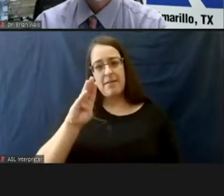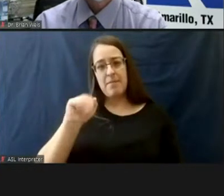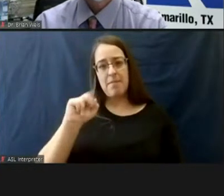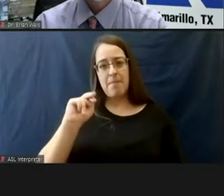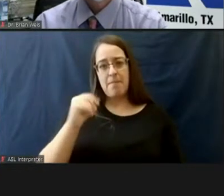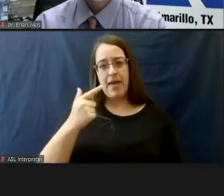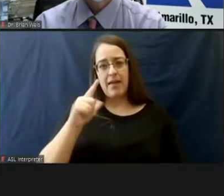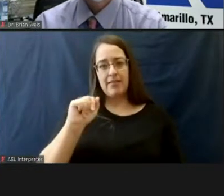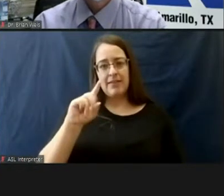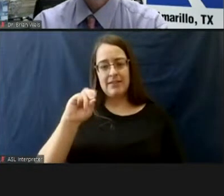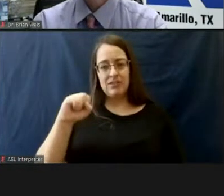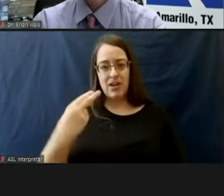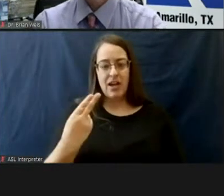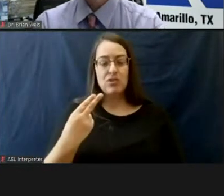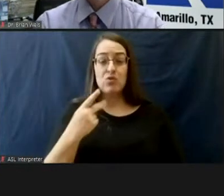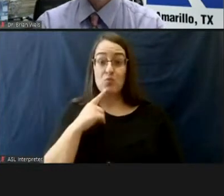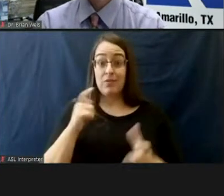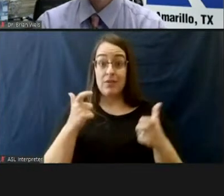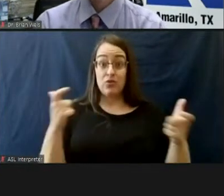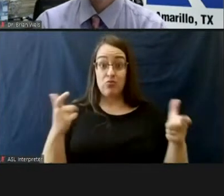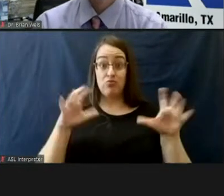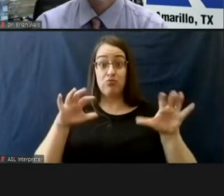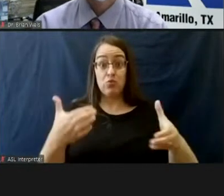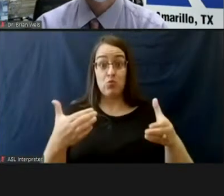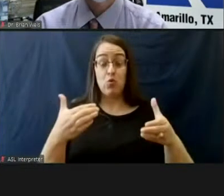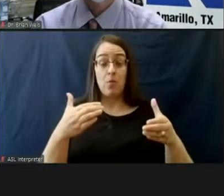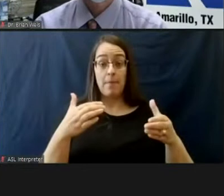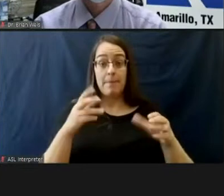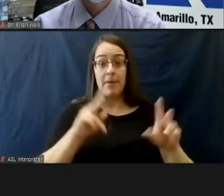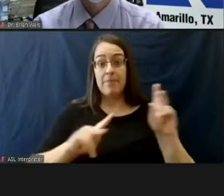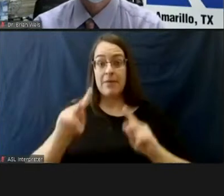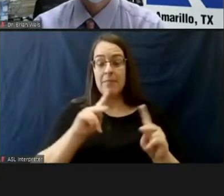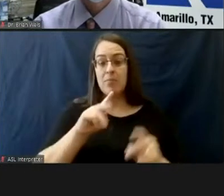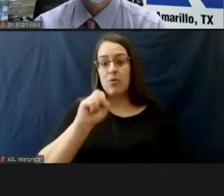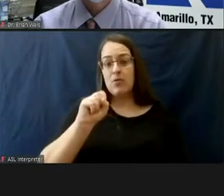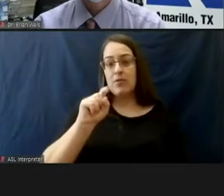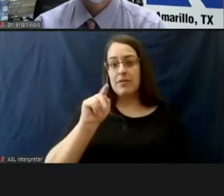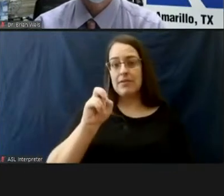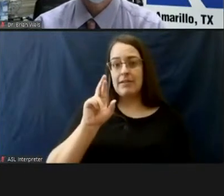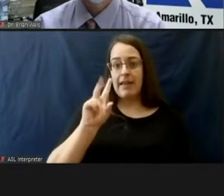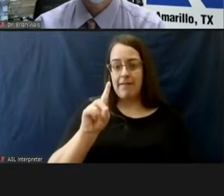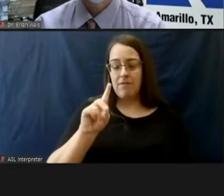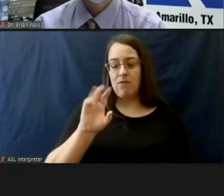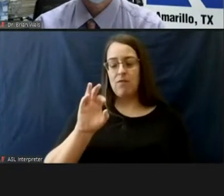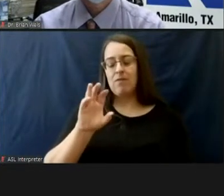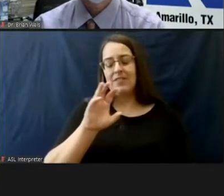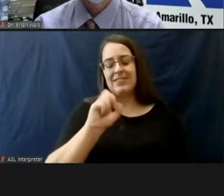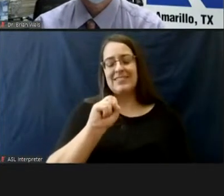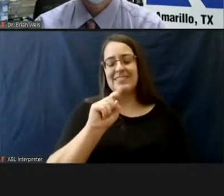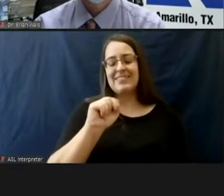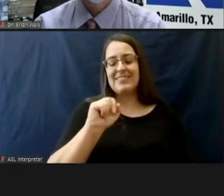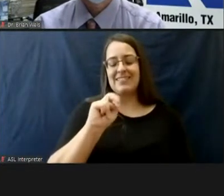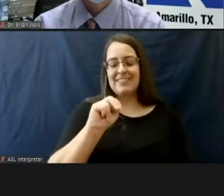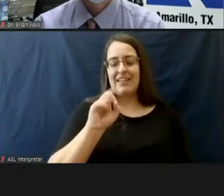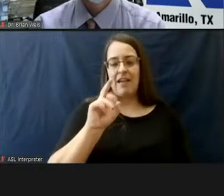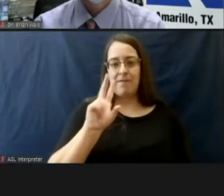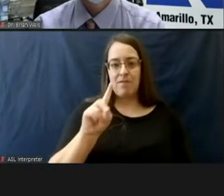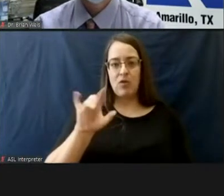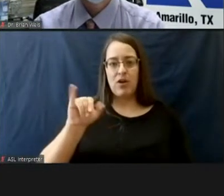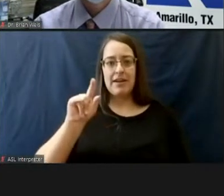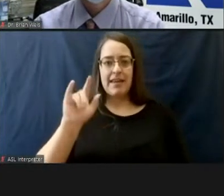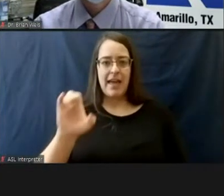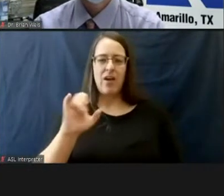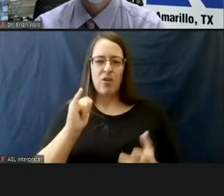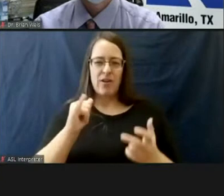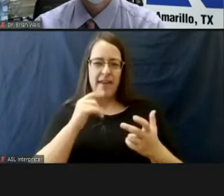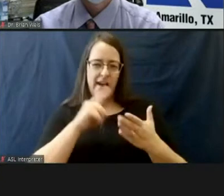of people, and researchers at Stanford and Yale are completing this study. But the preliminary results are showing that